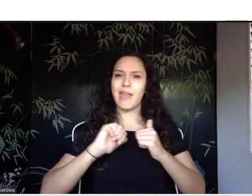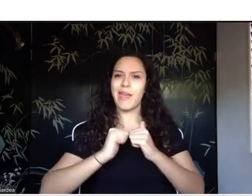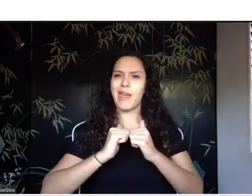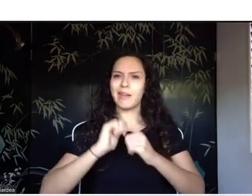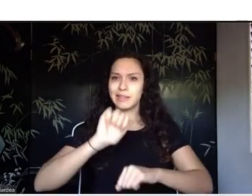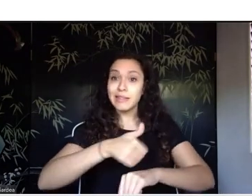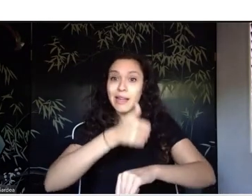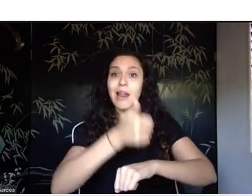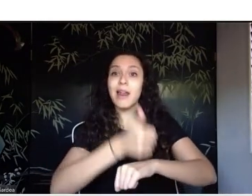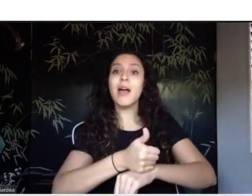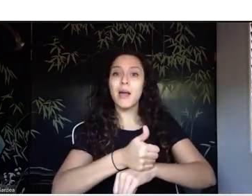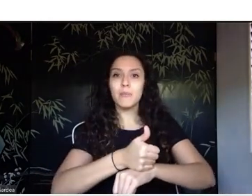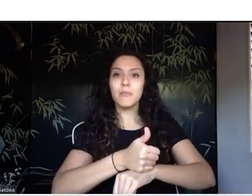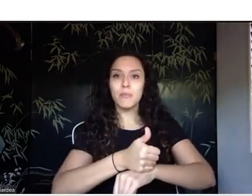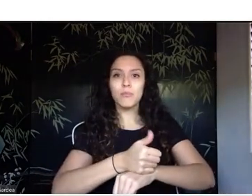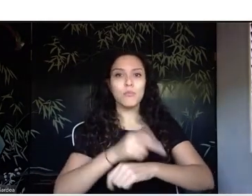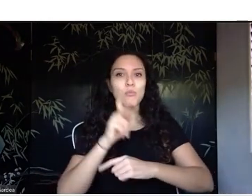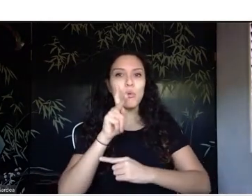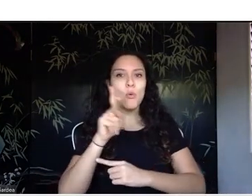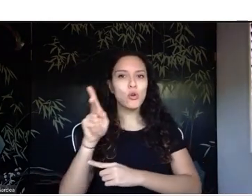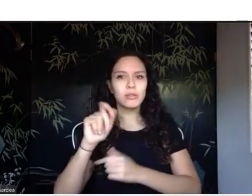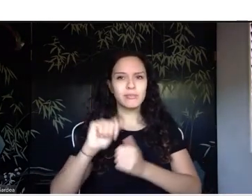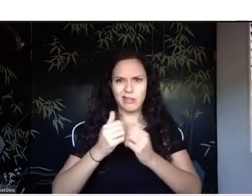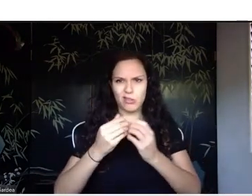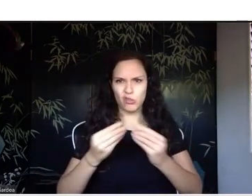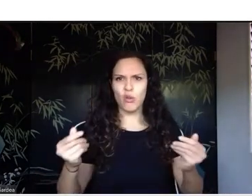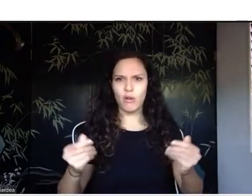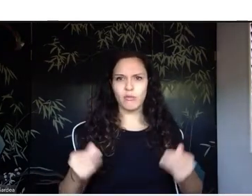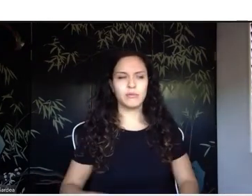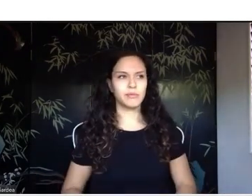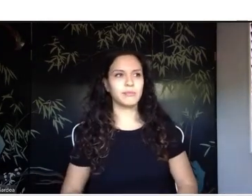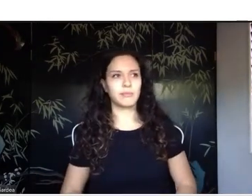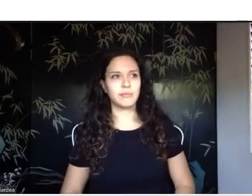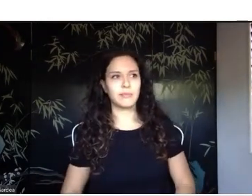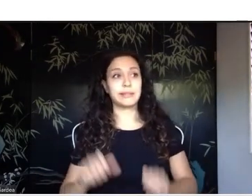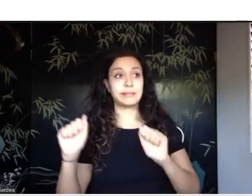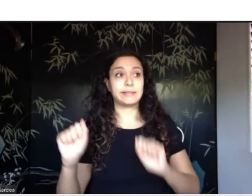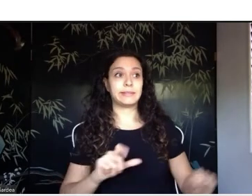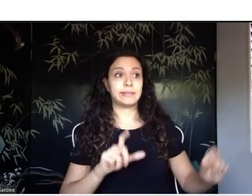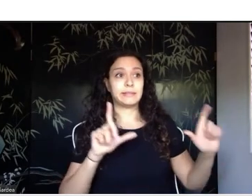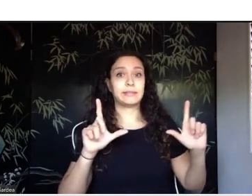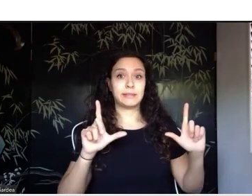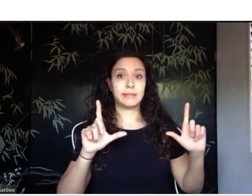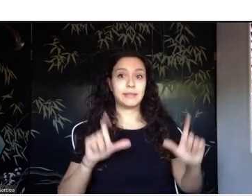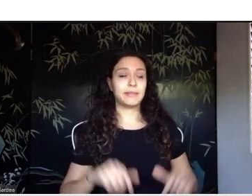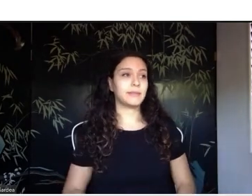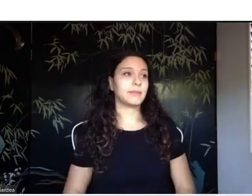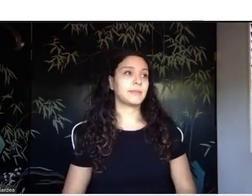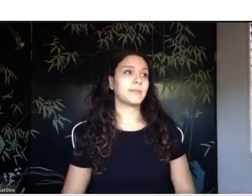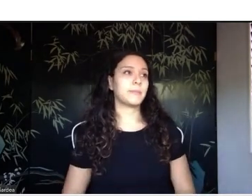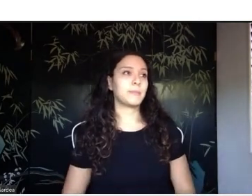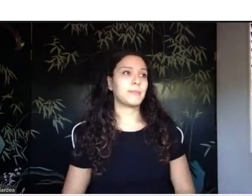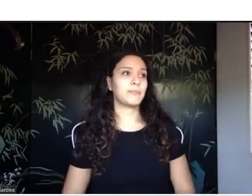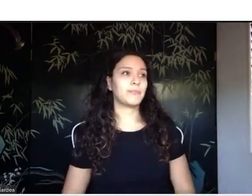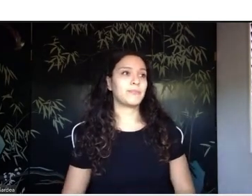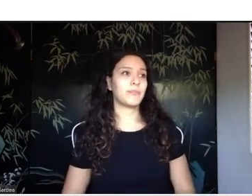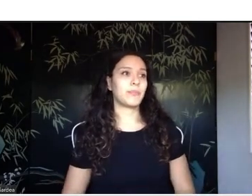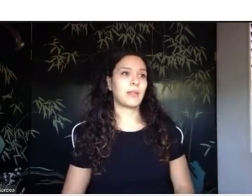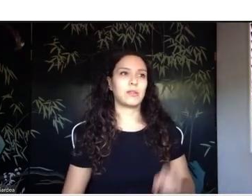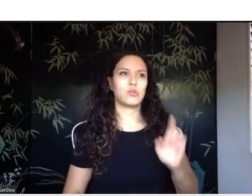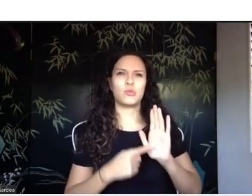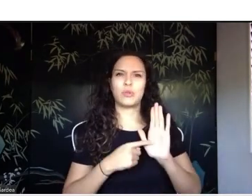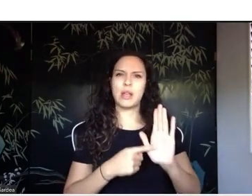is how to set up to solve proportions. All right, next slide.